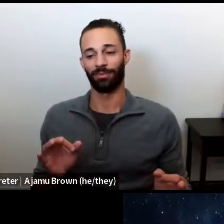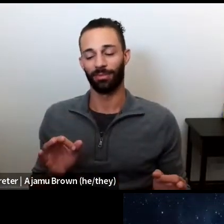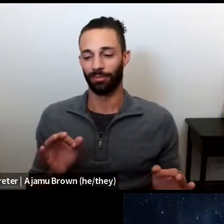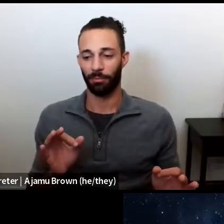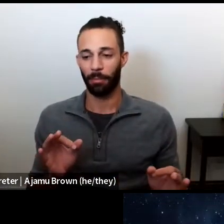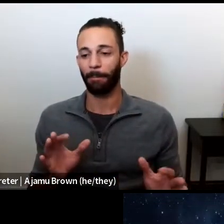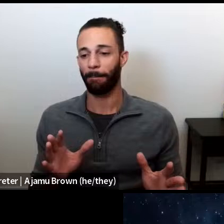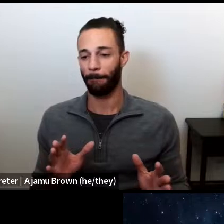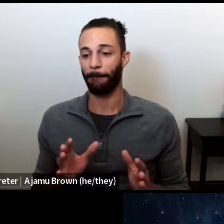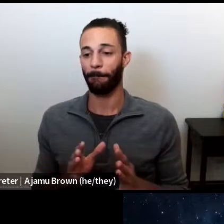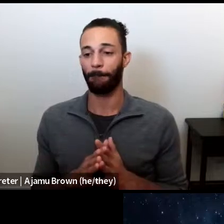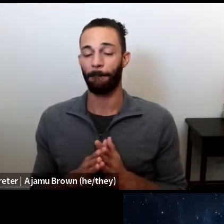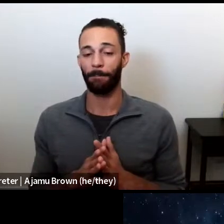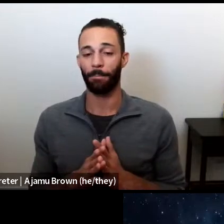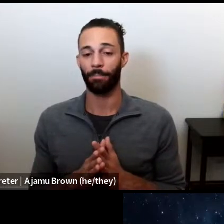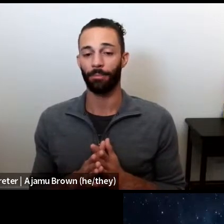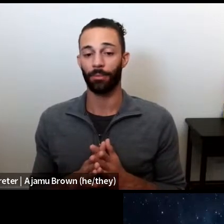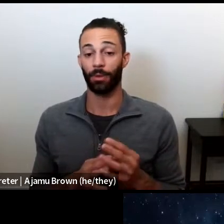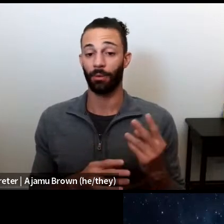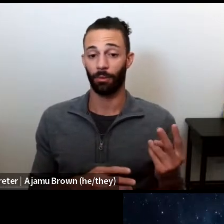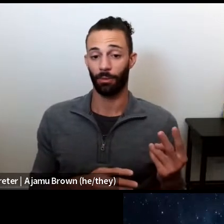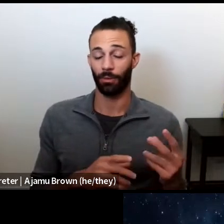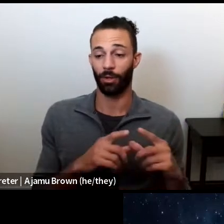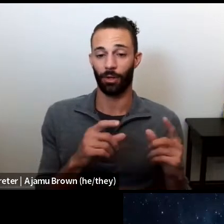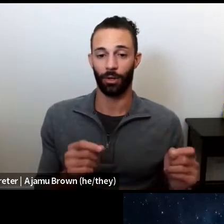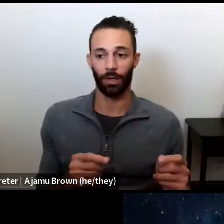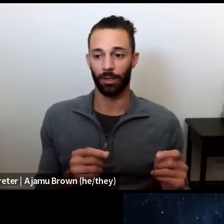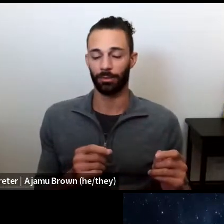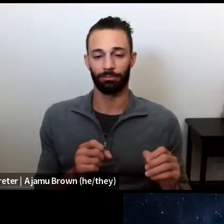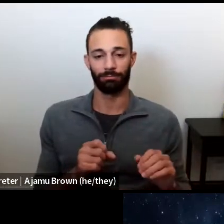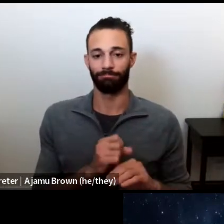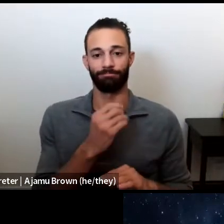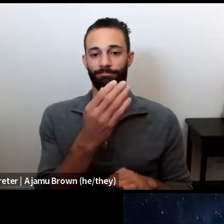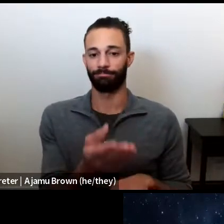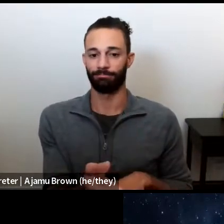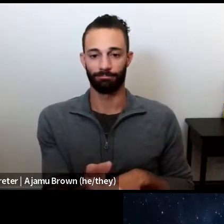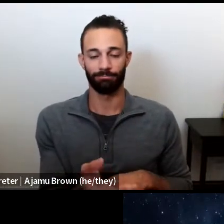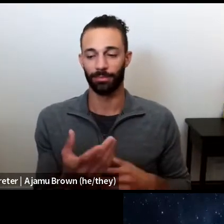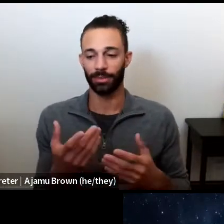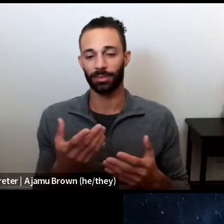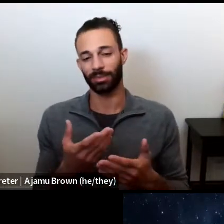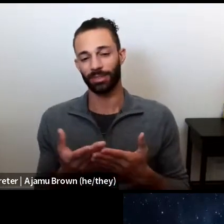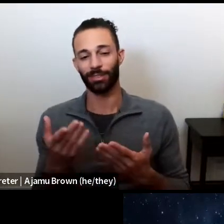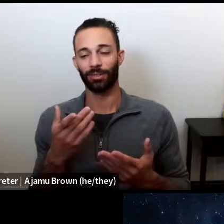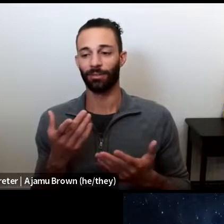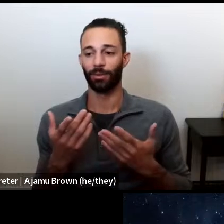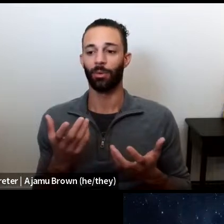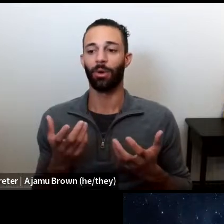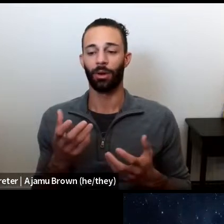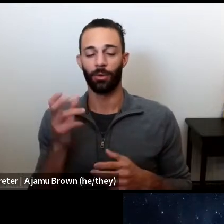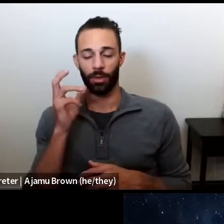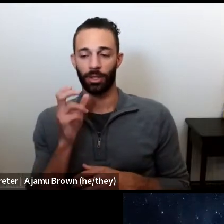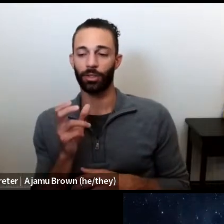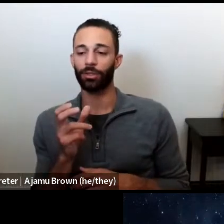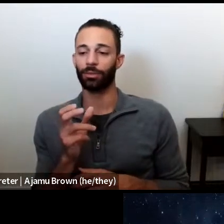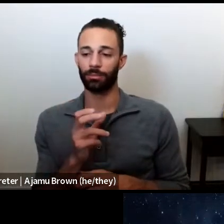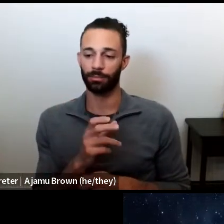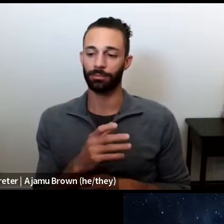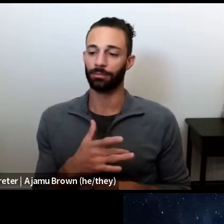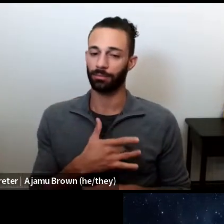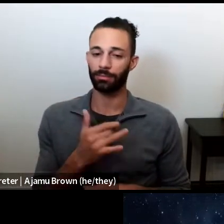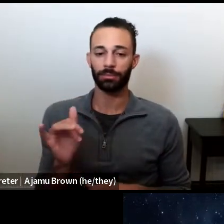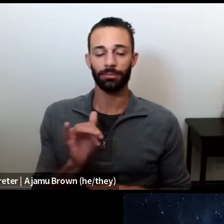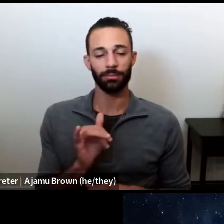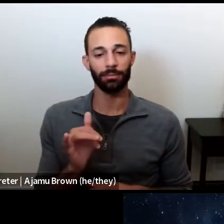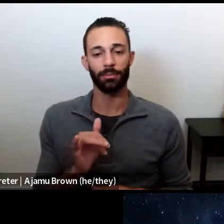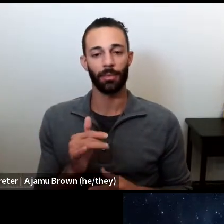Okay. So the first two cards that jumped out, this is the stuff that you wanted to hear. This is really just this feels like